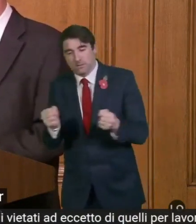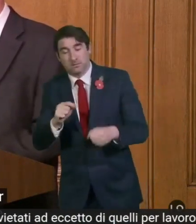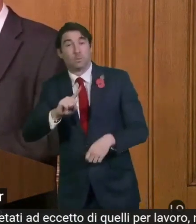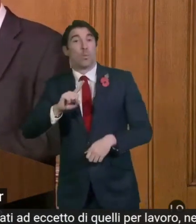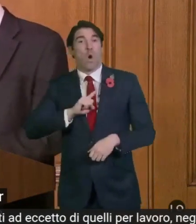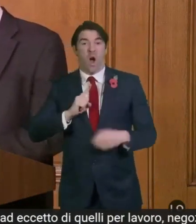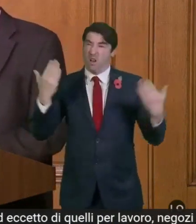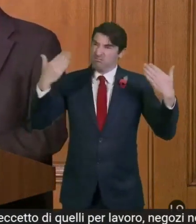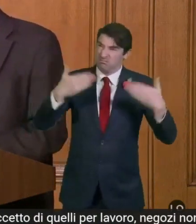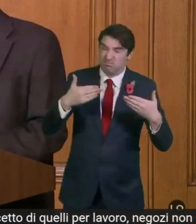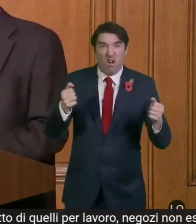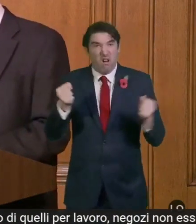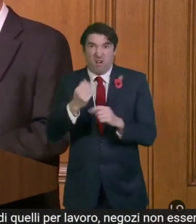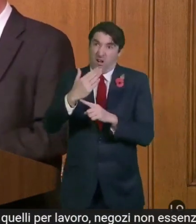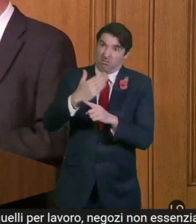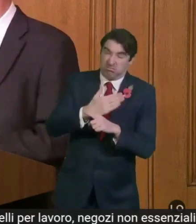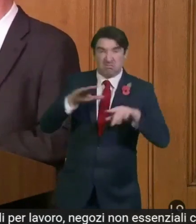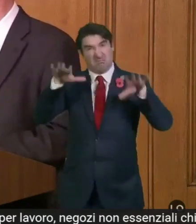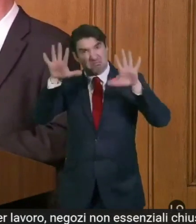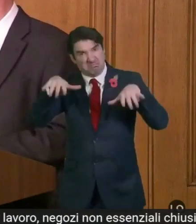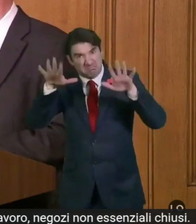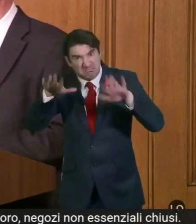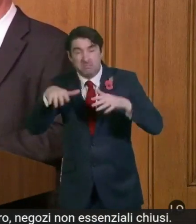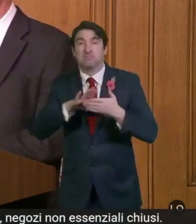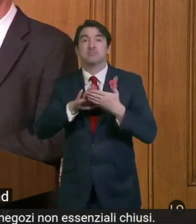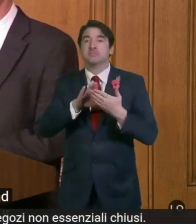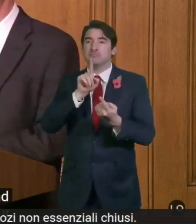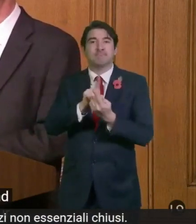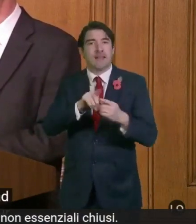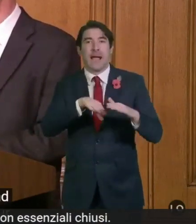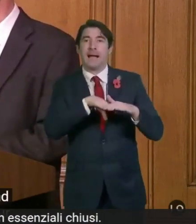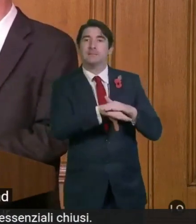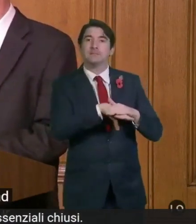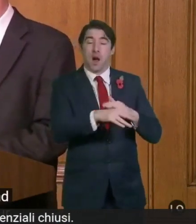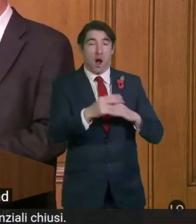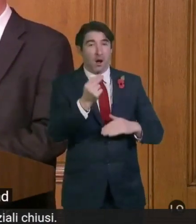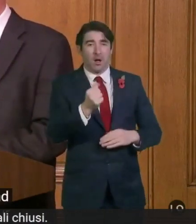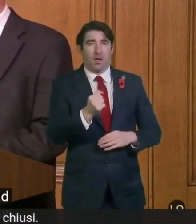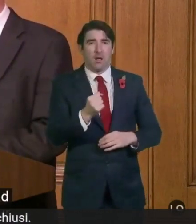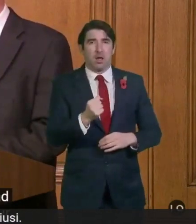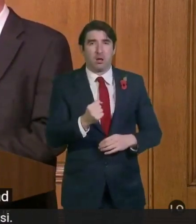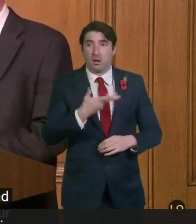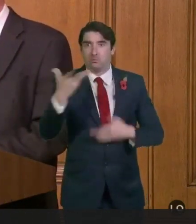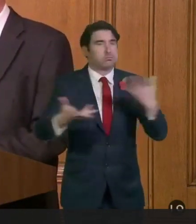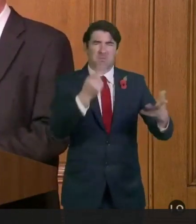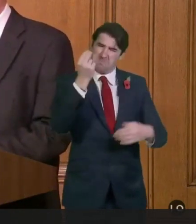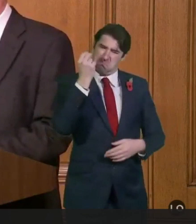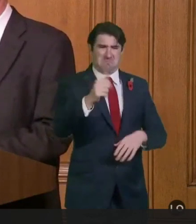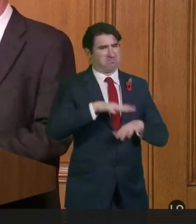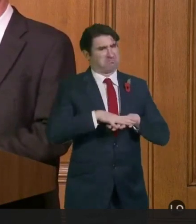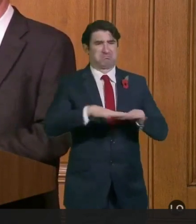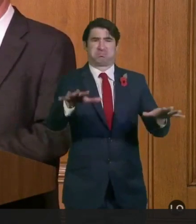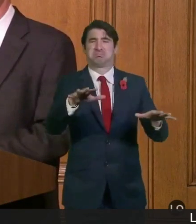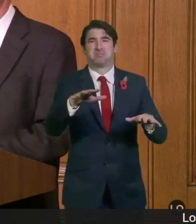viruses. That's true for everything, flu and many other viruses as well. And we expect that will come to our significant